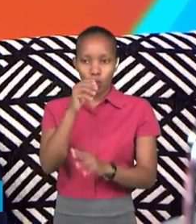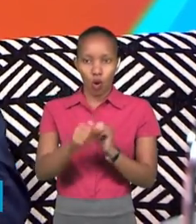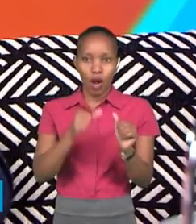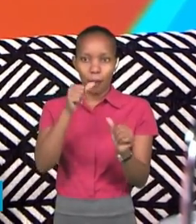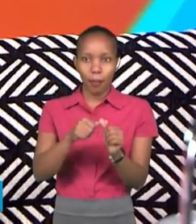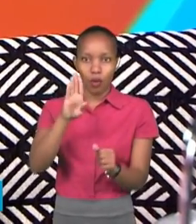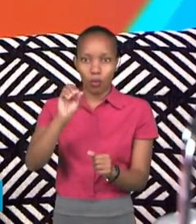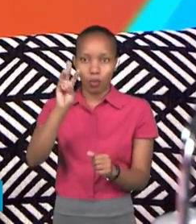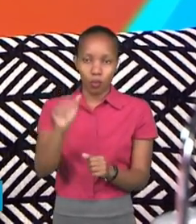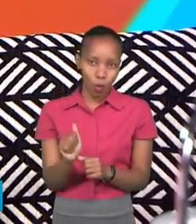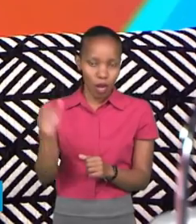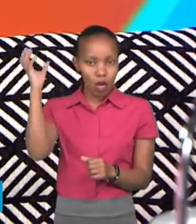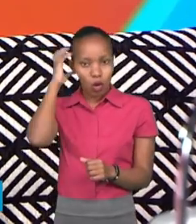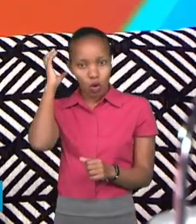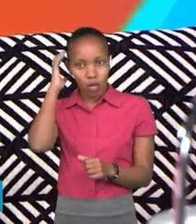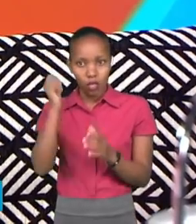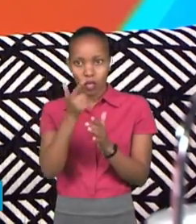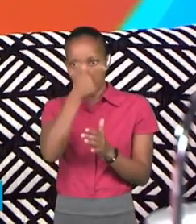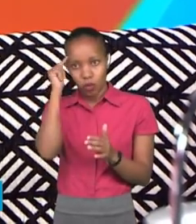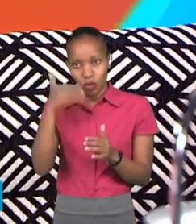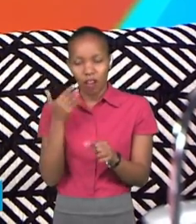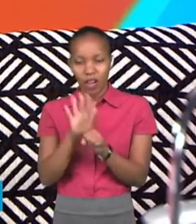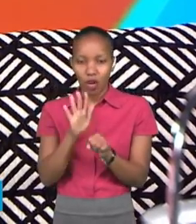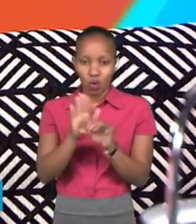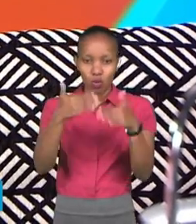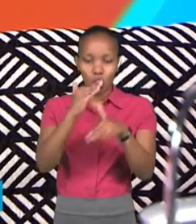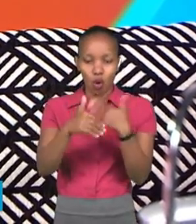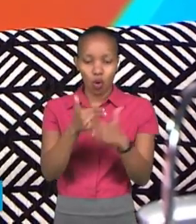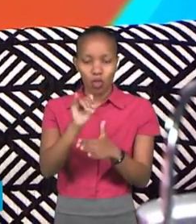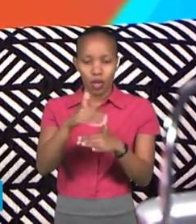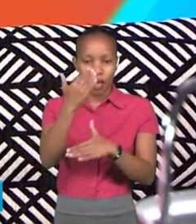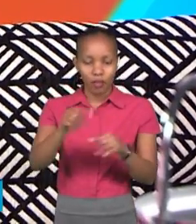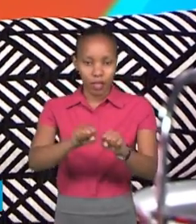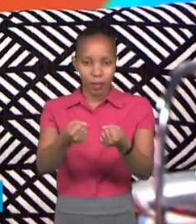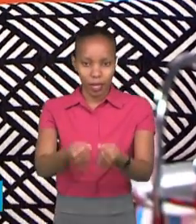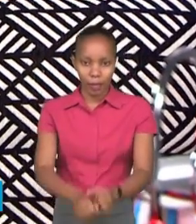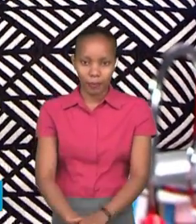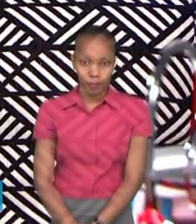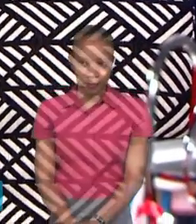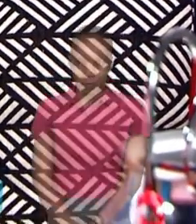the Bomber International Strategy College, because they have so much to offer. So we'll be coming to you after a short break.